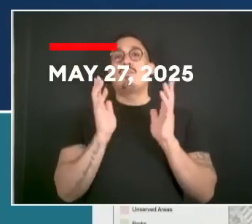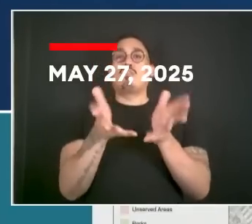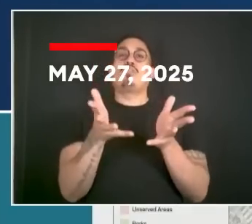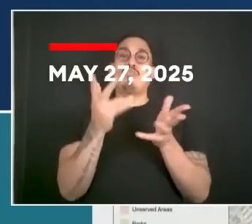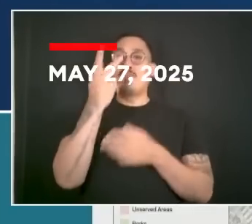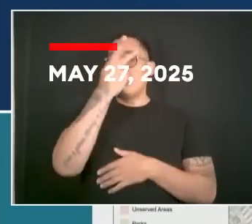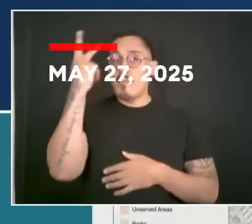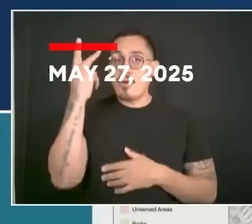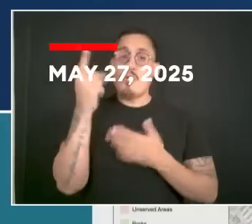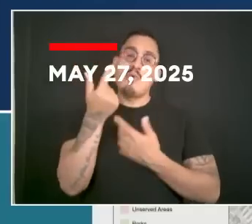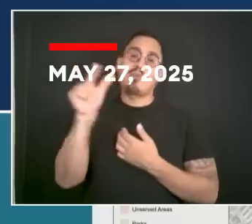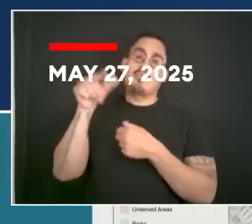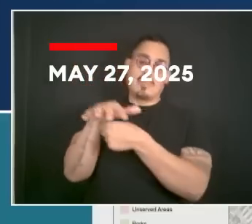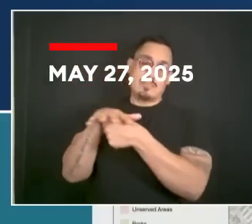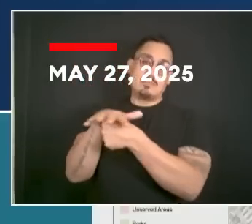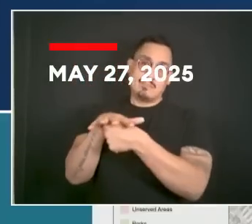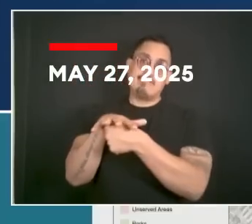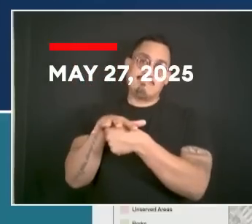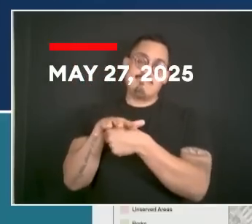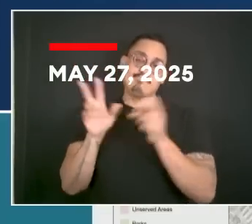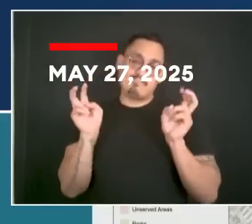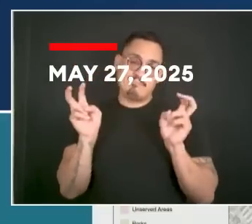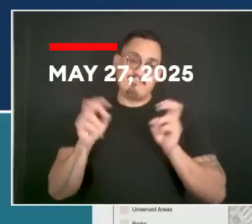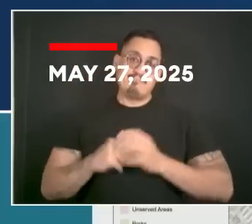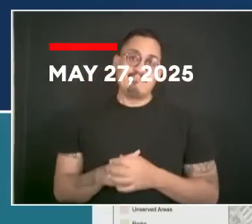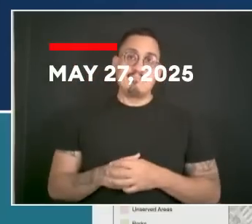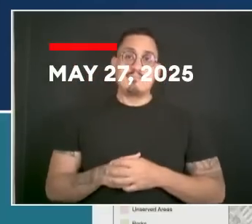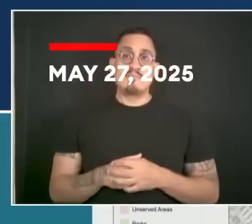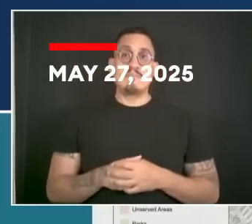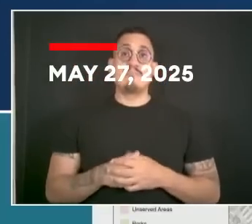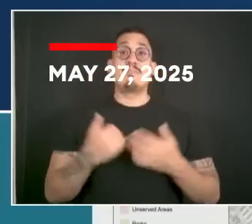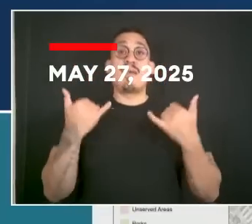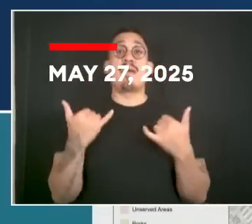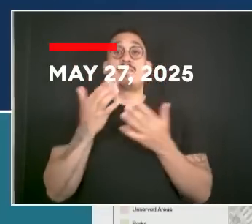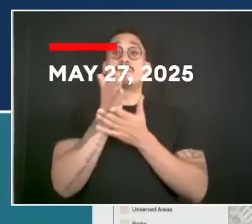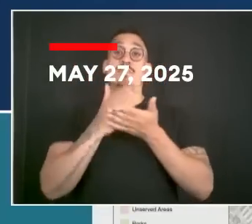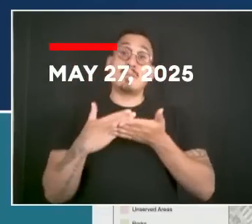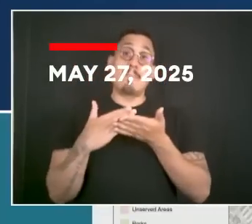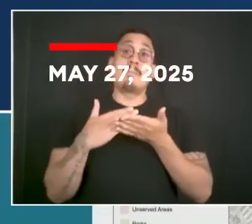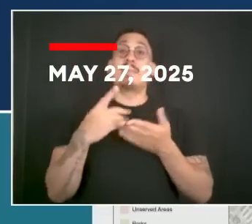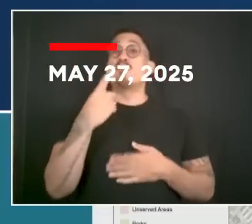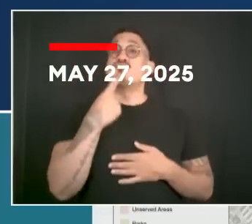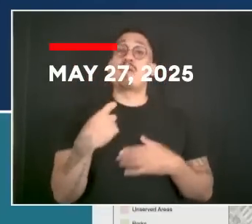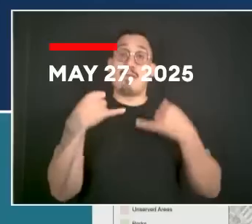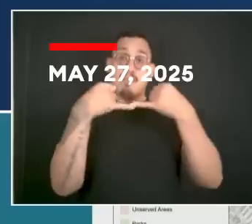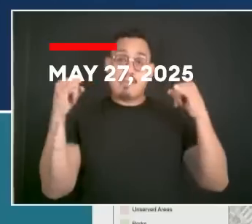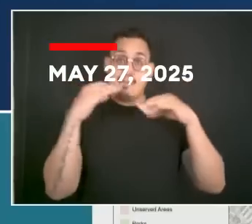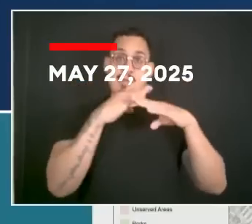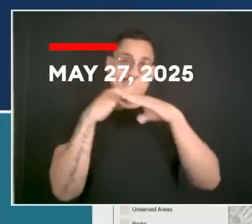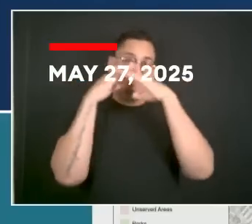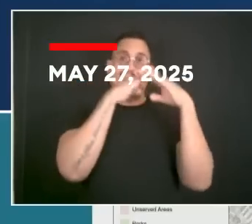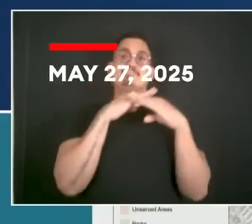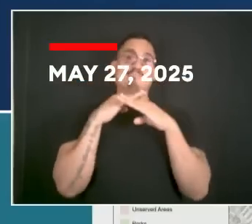government working hard to cut red tape, think creatively, and delivering more green spaces to areas most